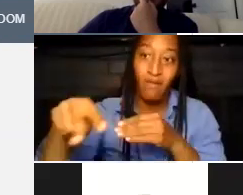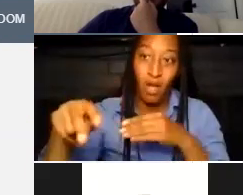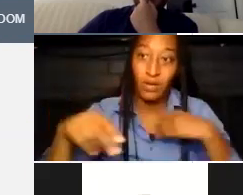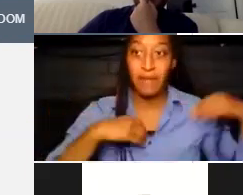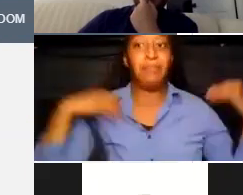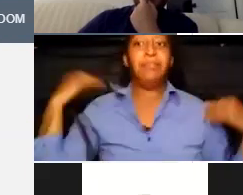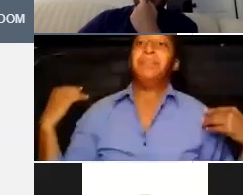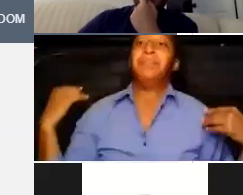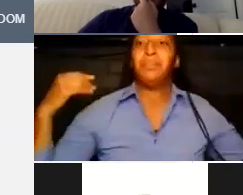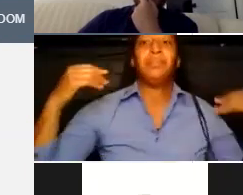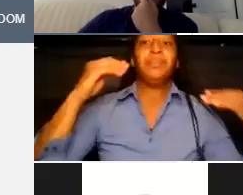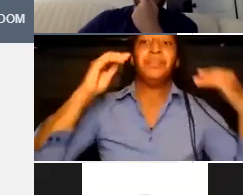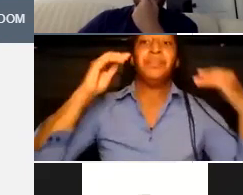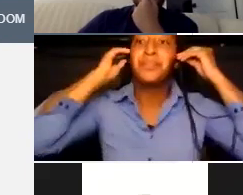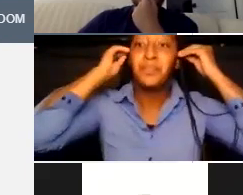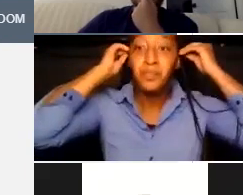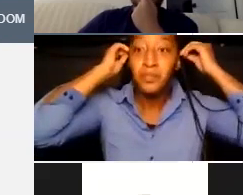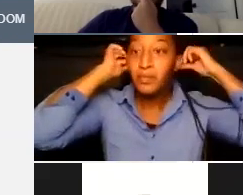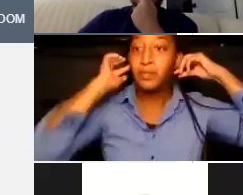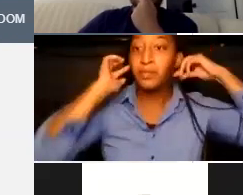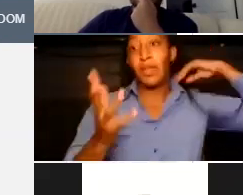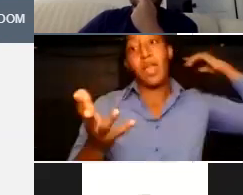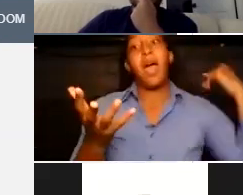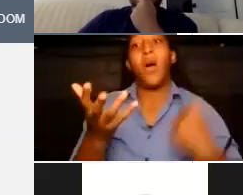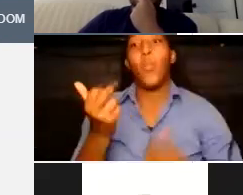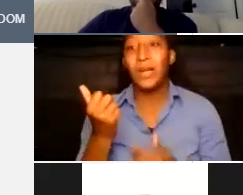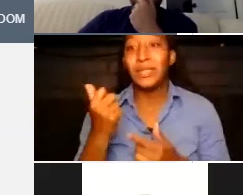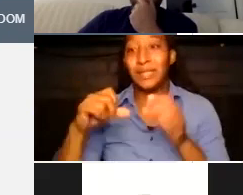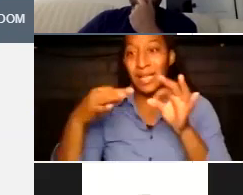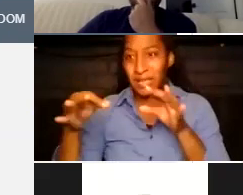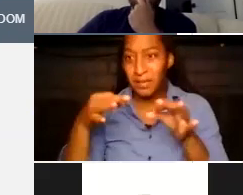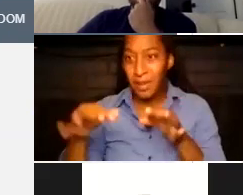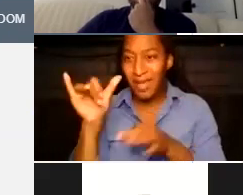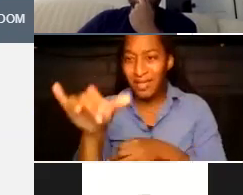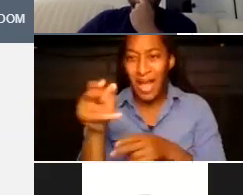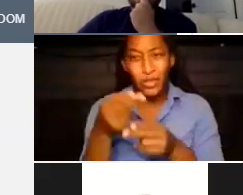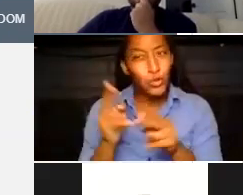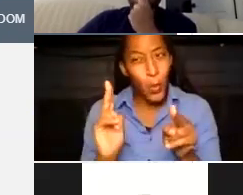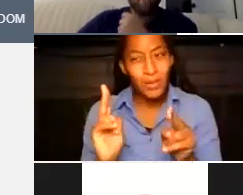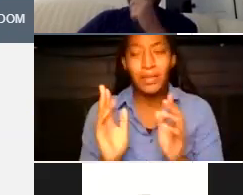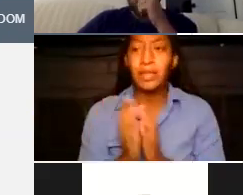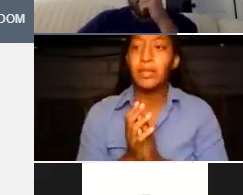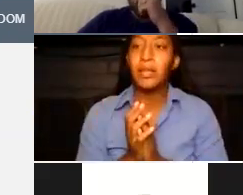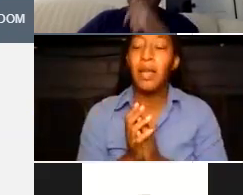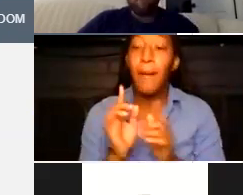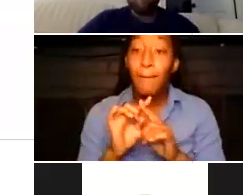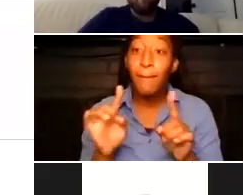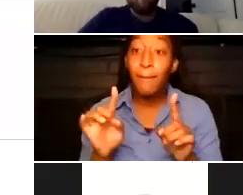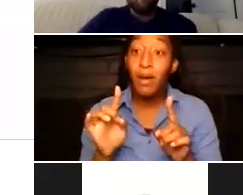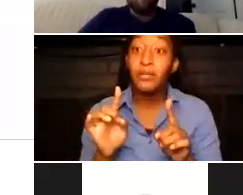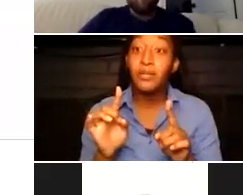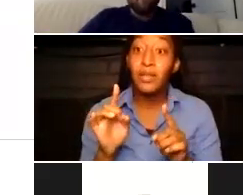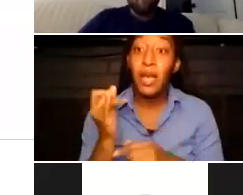So that's what I wanted to cover with you on momentum. I'll try to make sure I have a moment